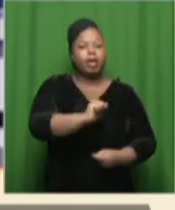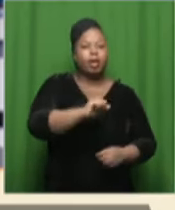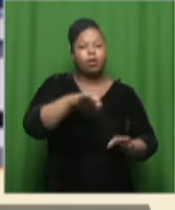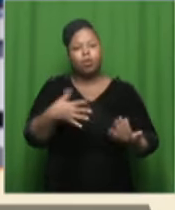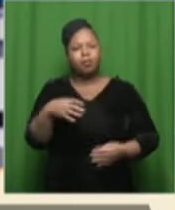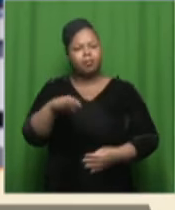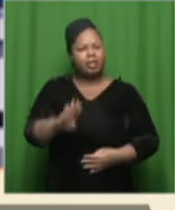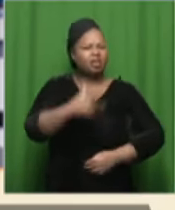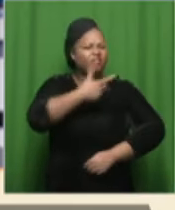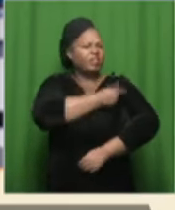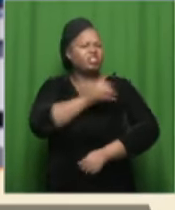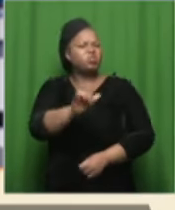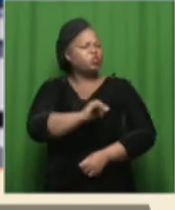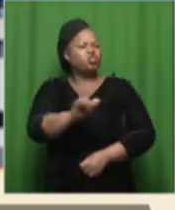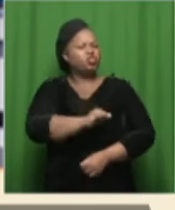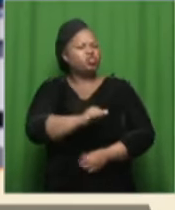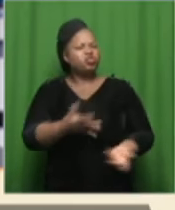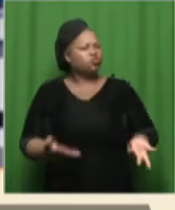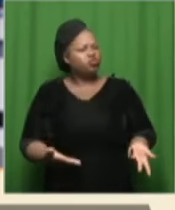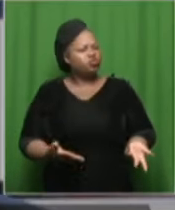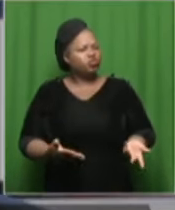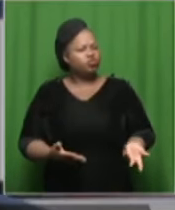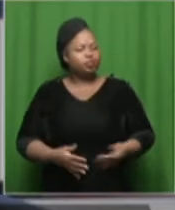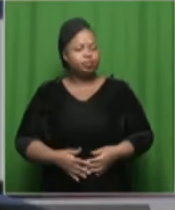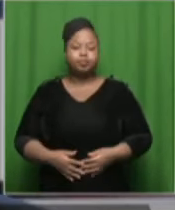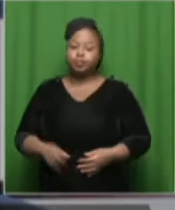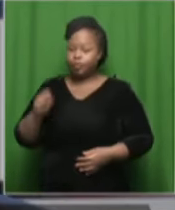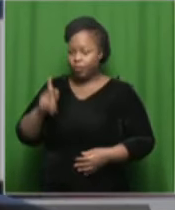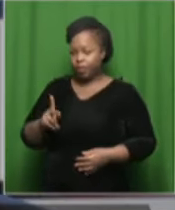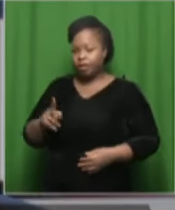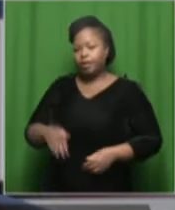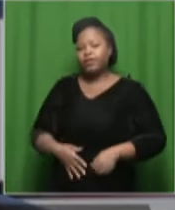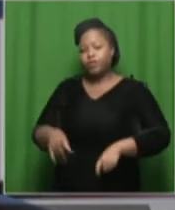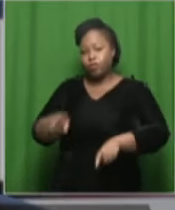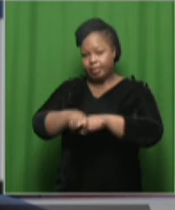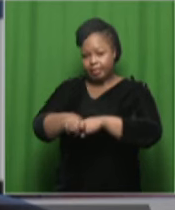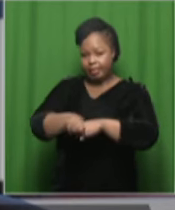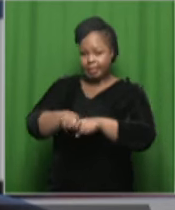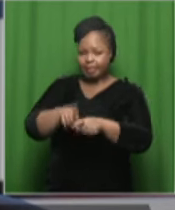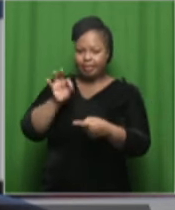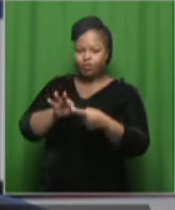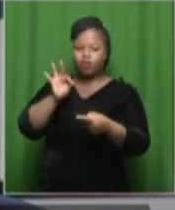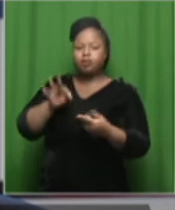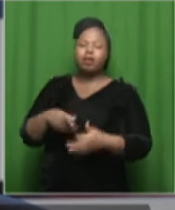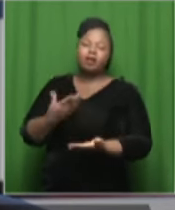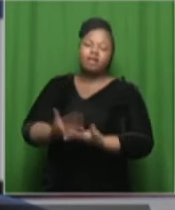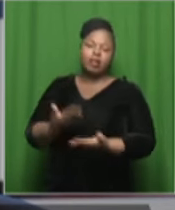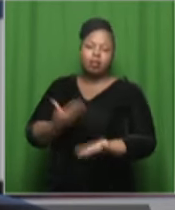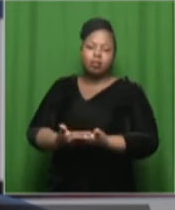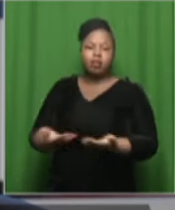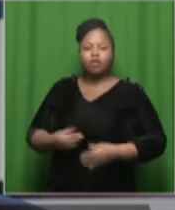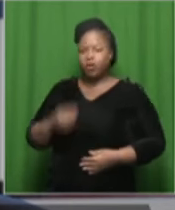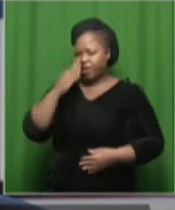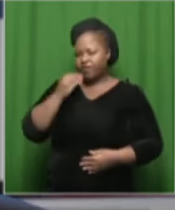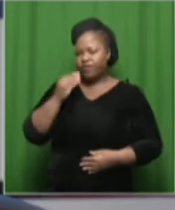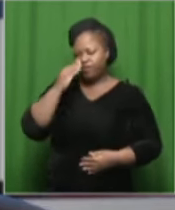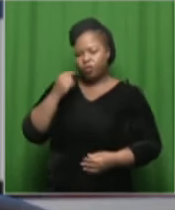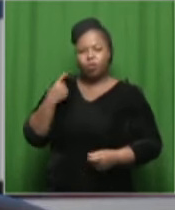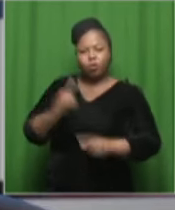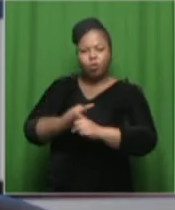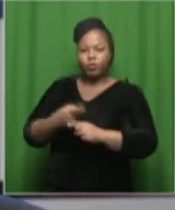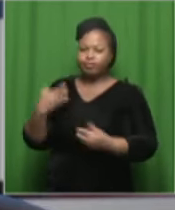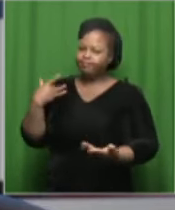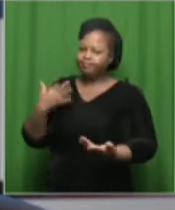influenza B? What does that all mean for us? So from a testing point of view, so we've always had testing available for influenza, and